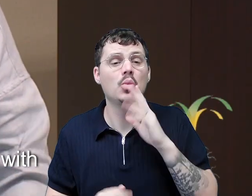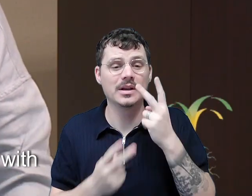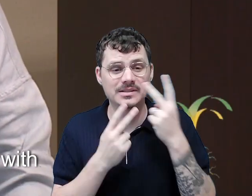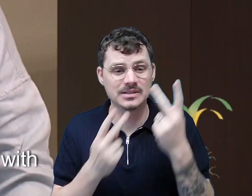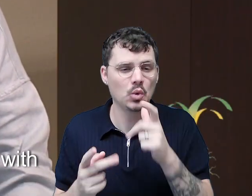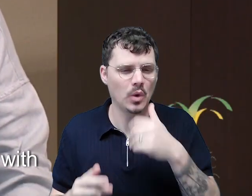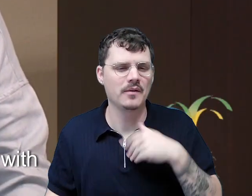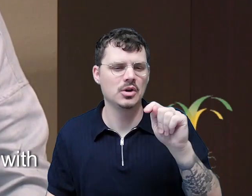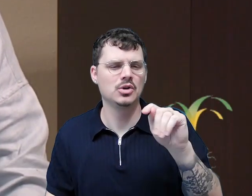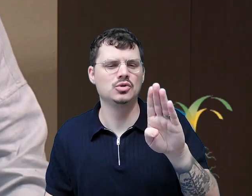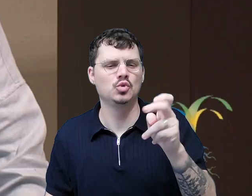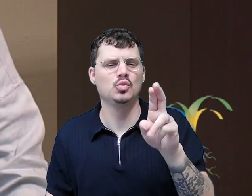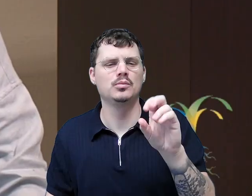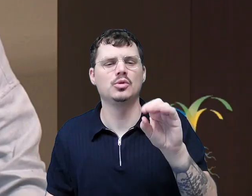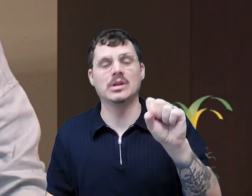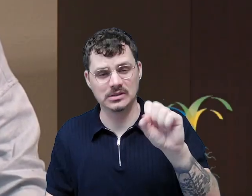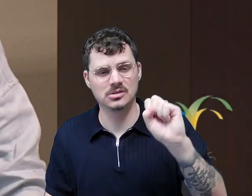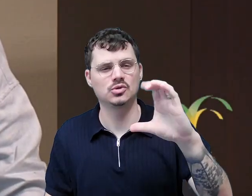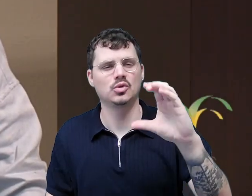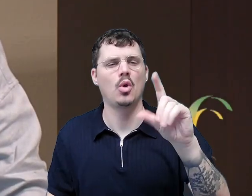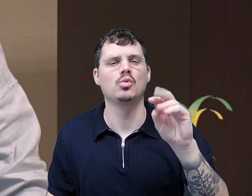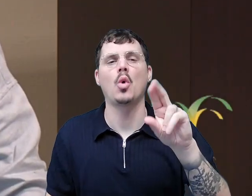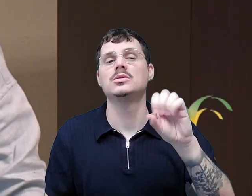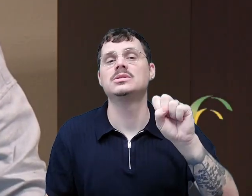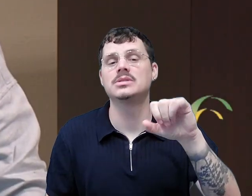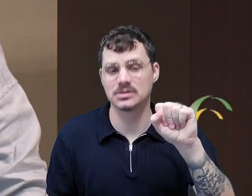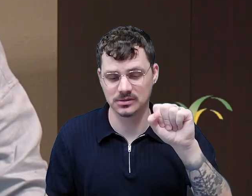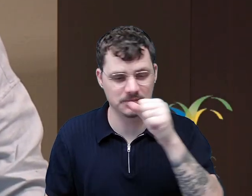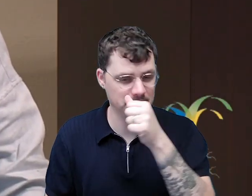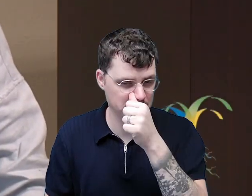that you see in people with tuberous sclerosis.